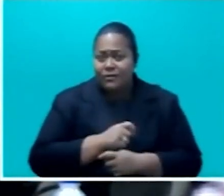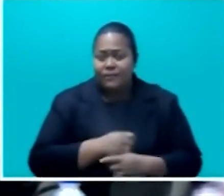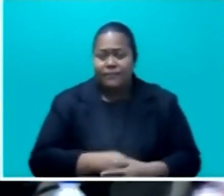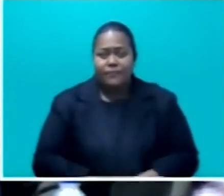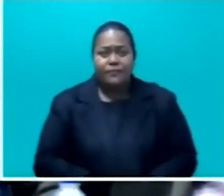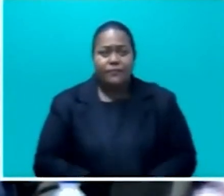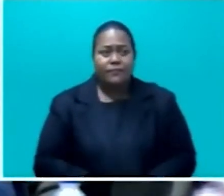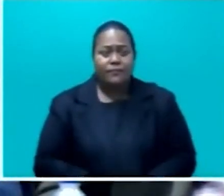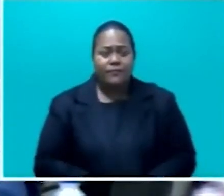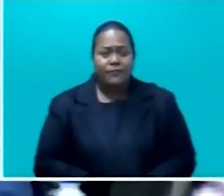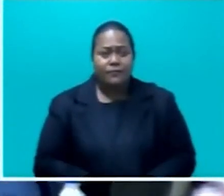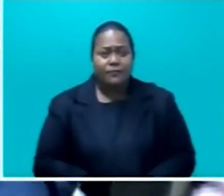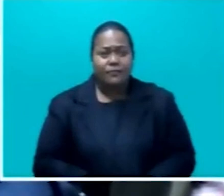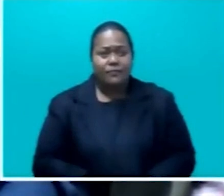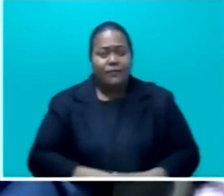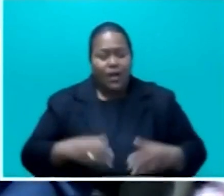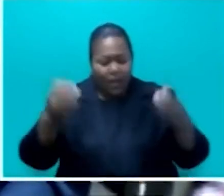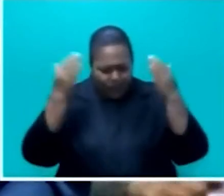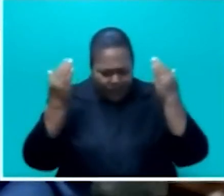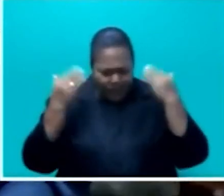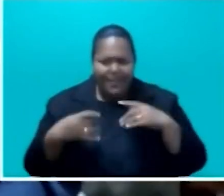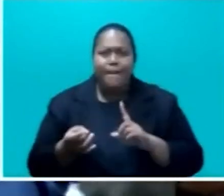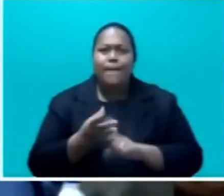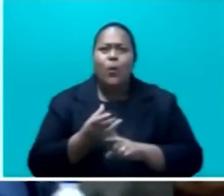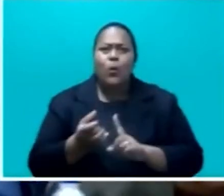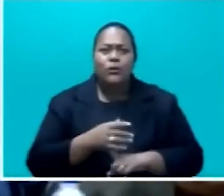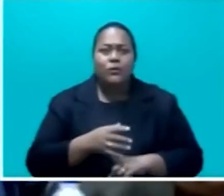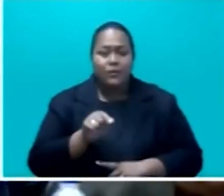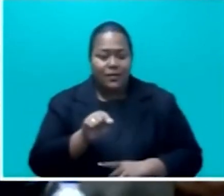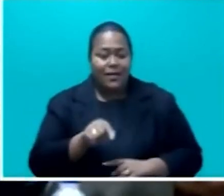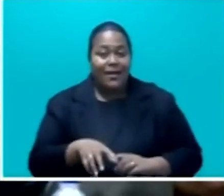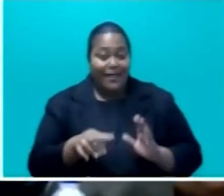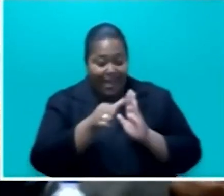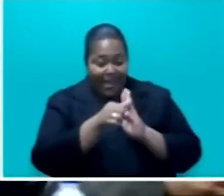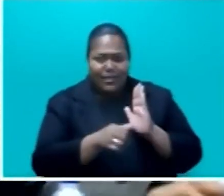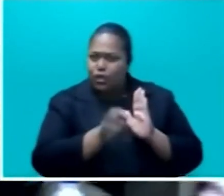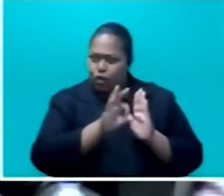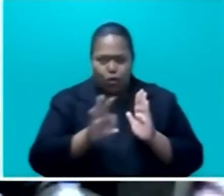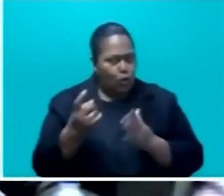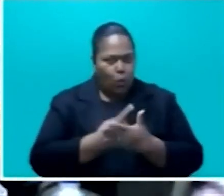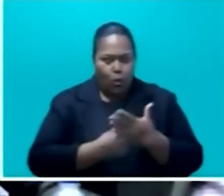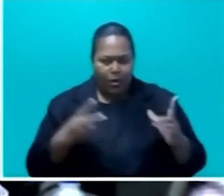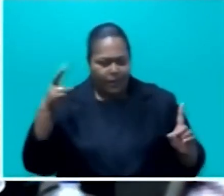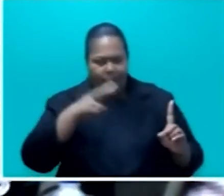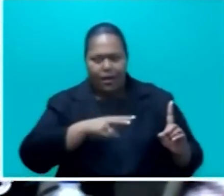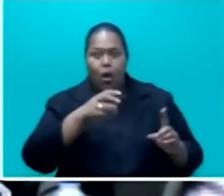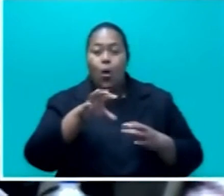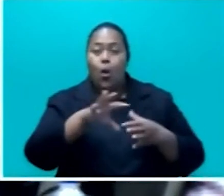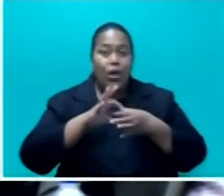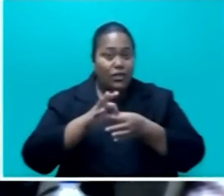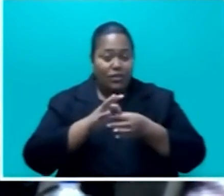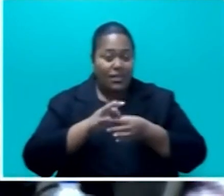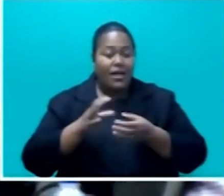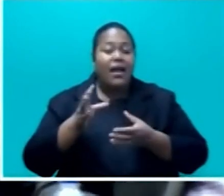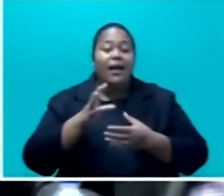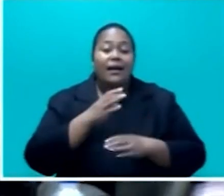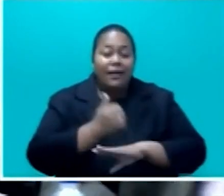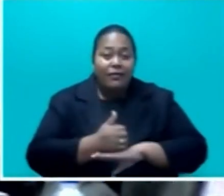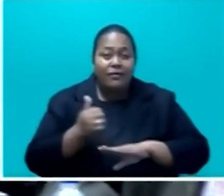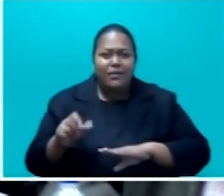Mr. Speaker, sir, it would be prudent to consider the Act not only from the viewpoint of the coalition government or the Fiji First government, but in consideration